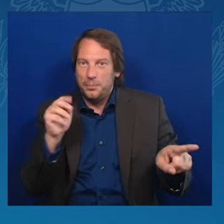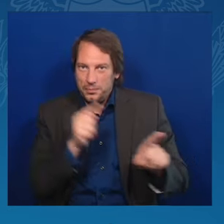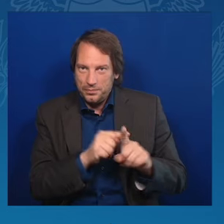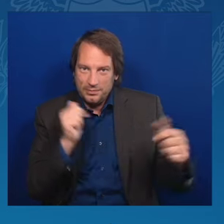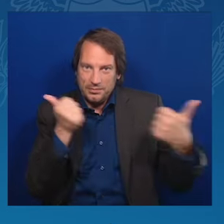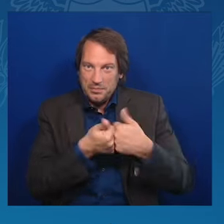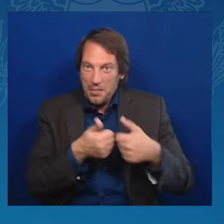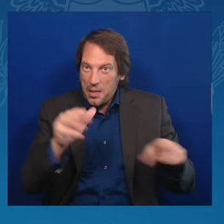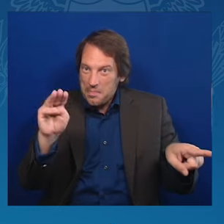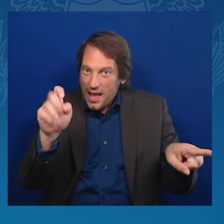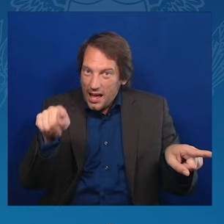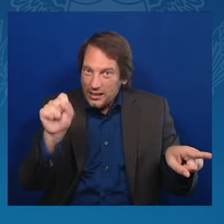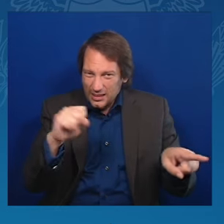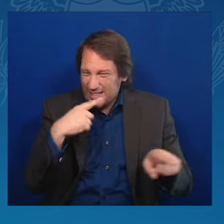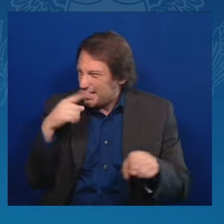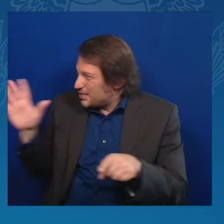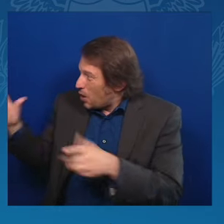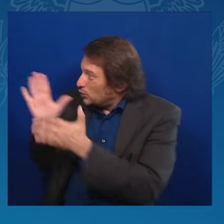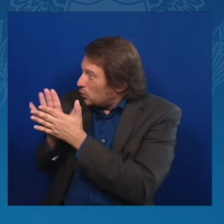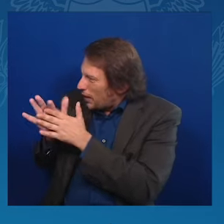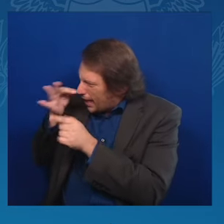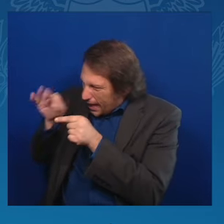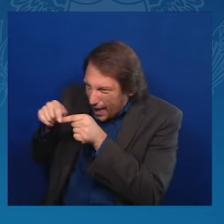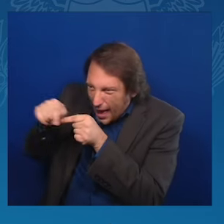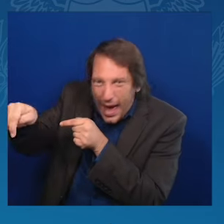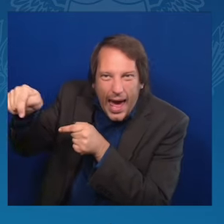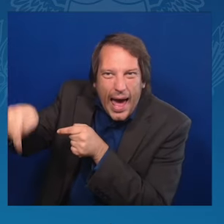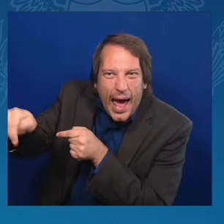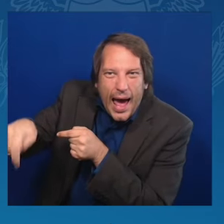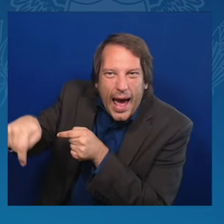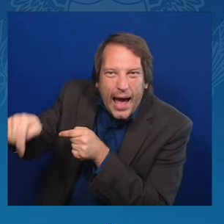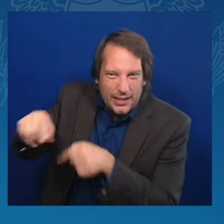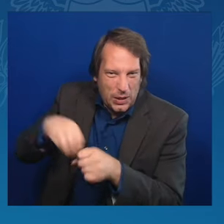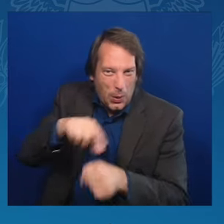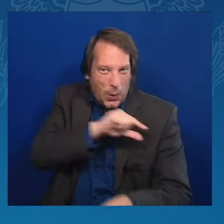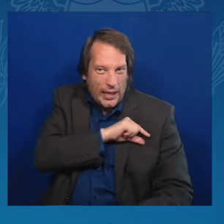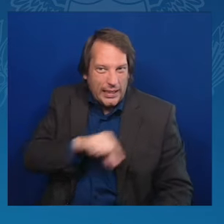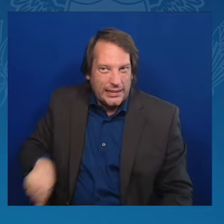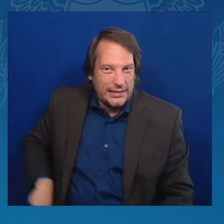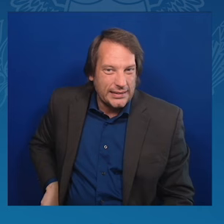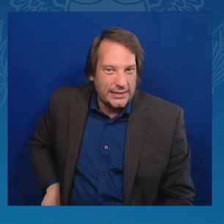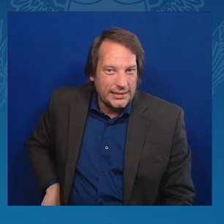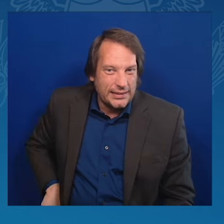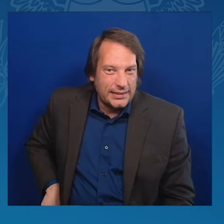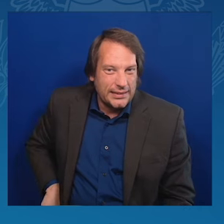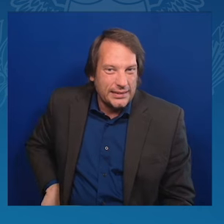your school in Queens. At that moment, Mashi Murakami